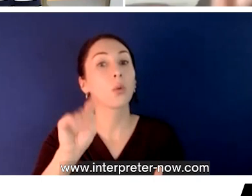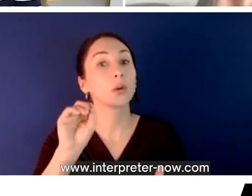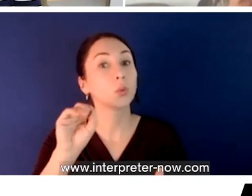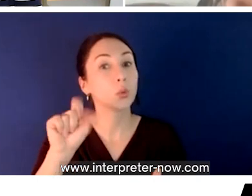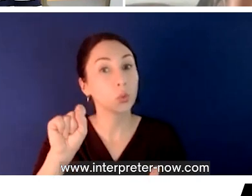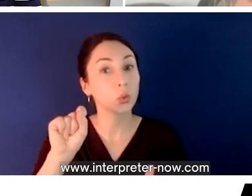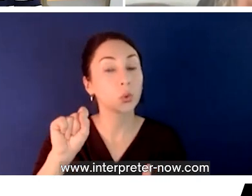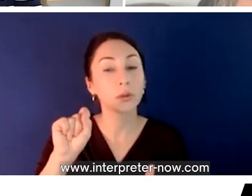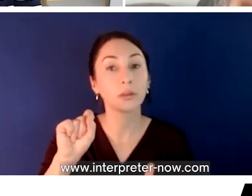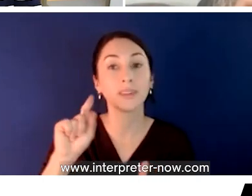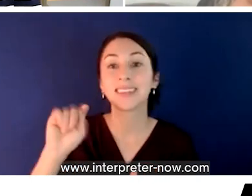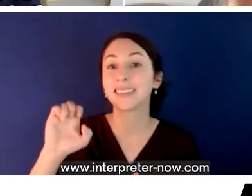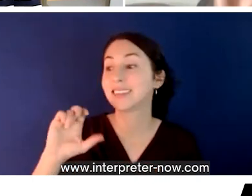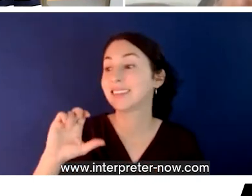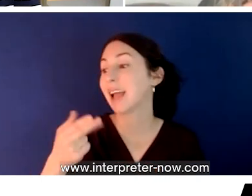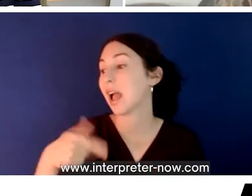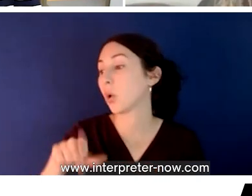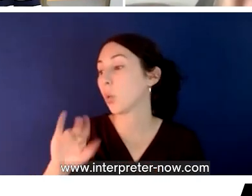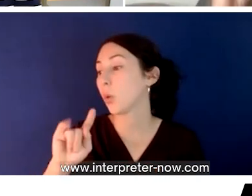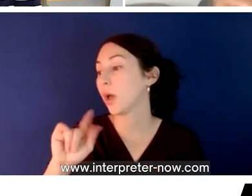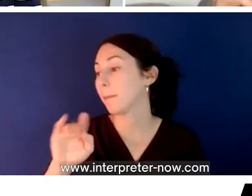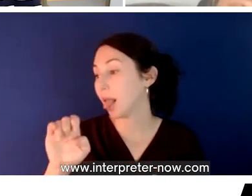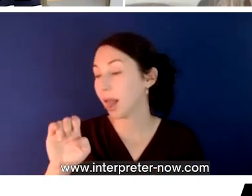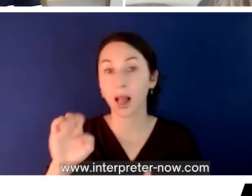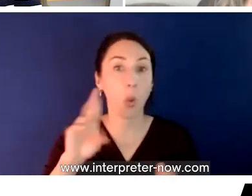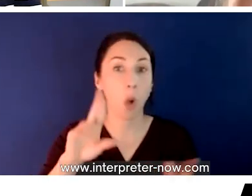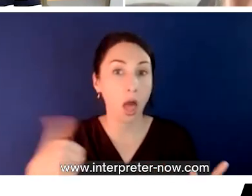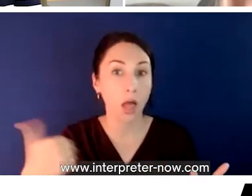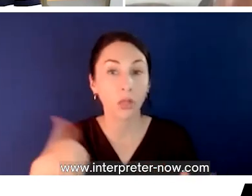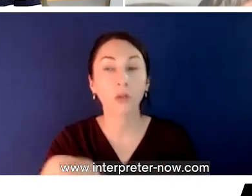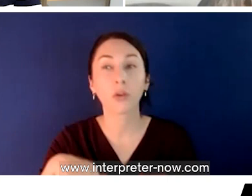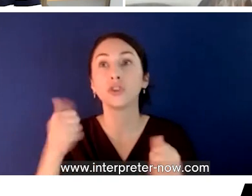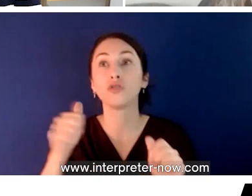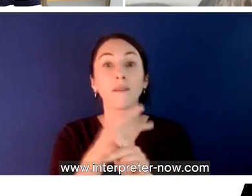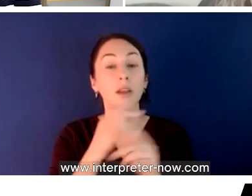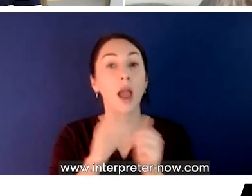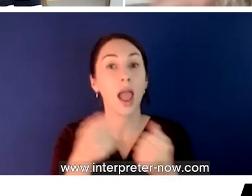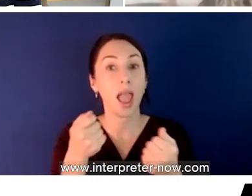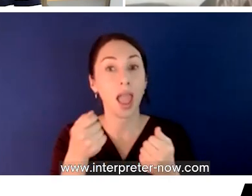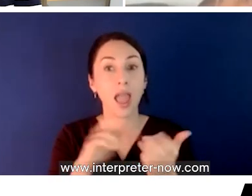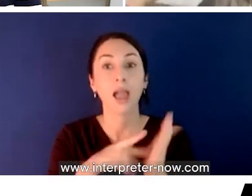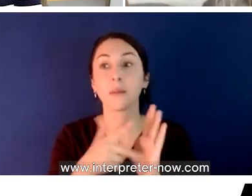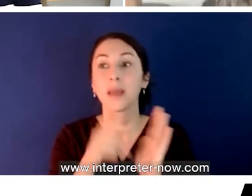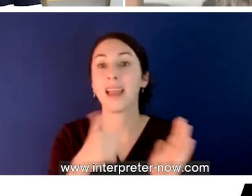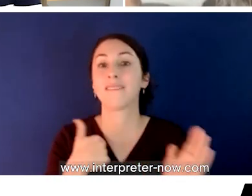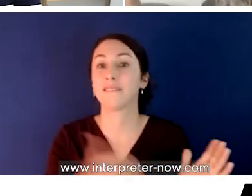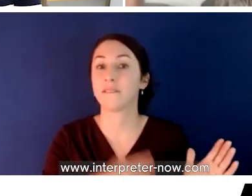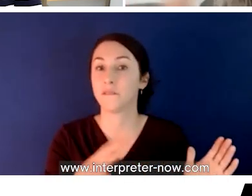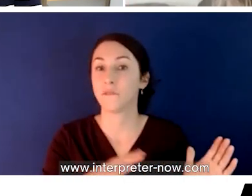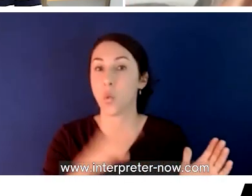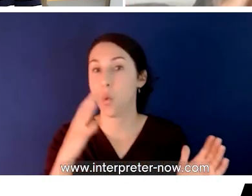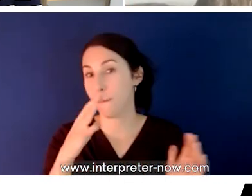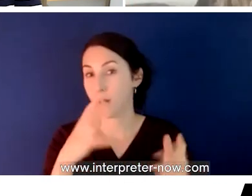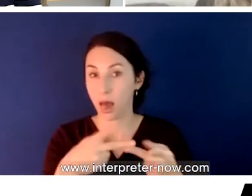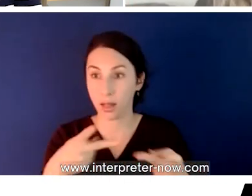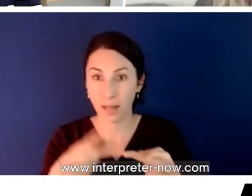otherwise to try to figure out how to handle it. It has to do with having informal channels, right? Alongside formal channels,